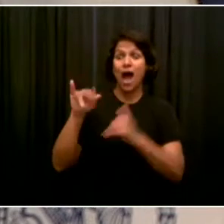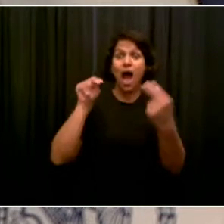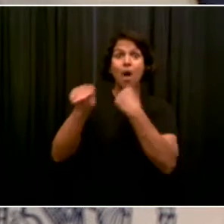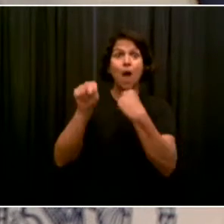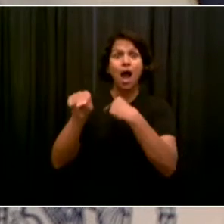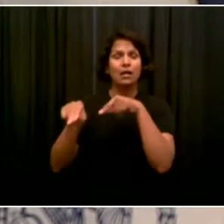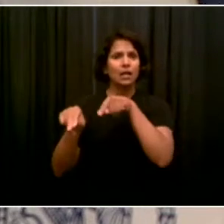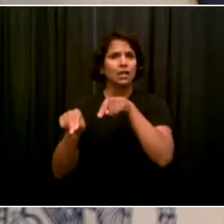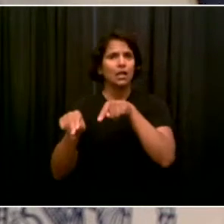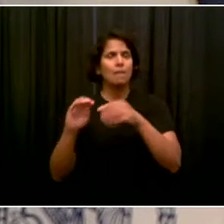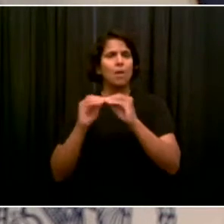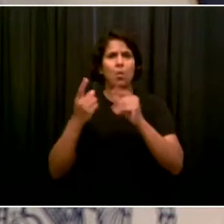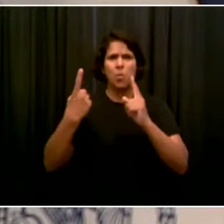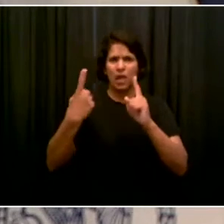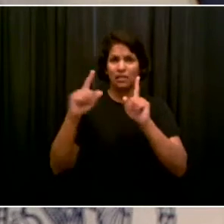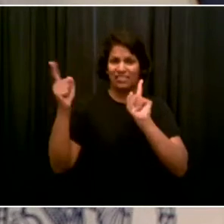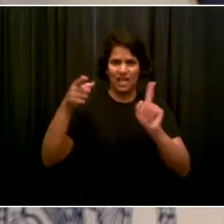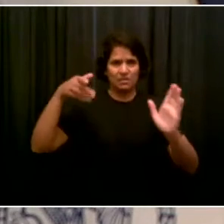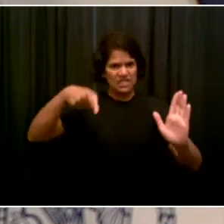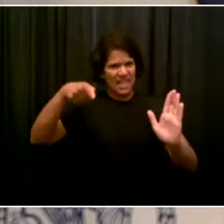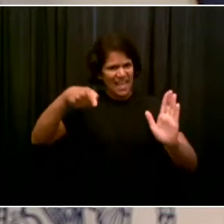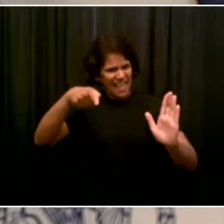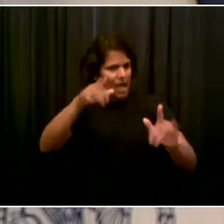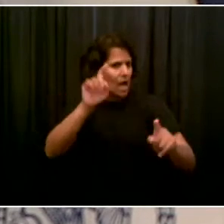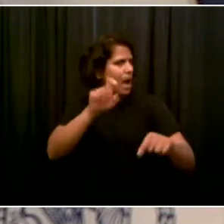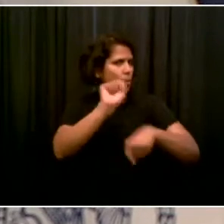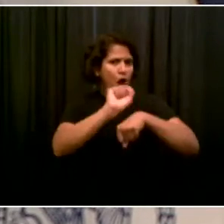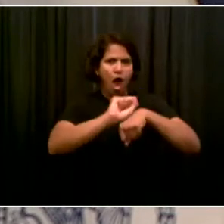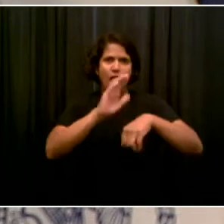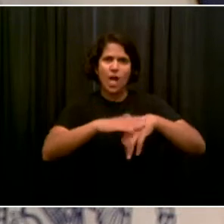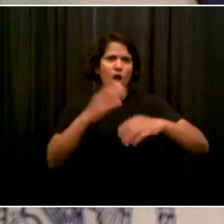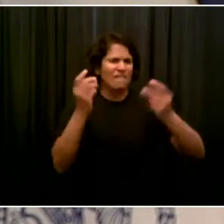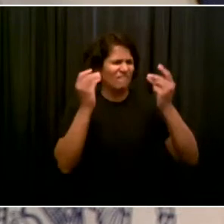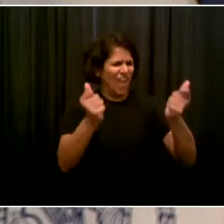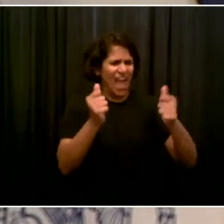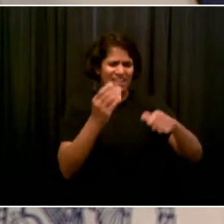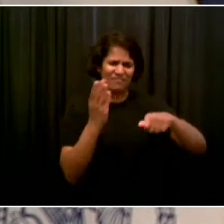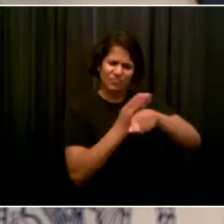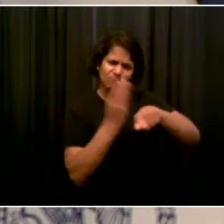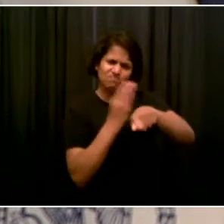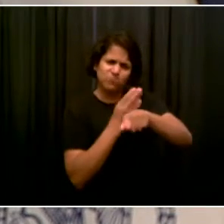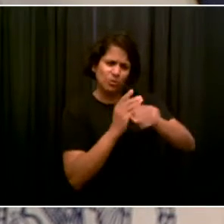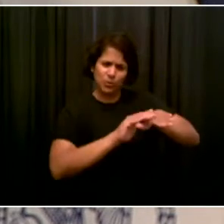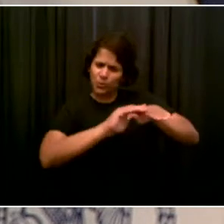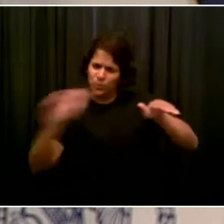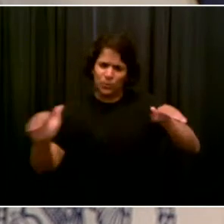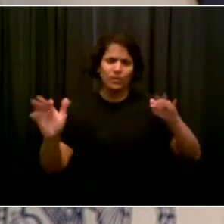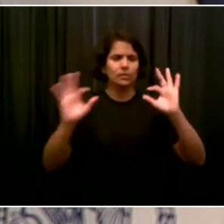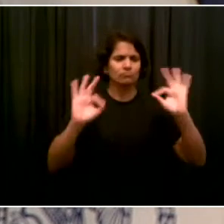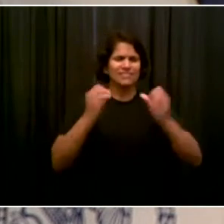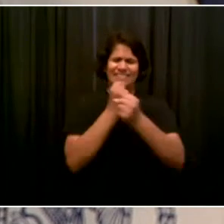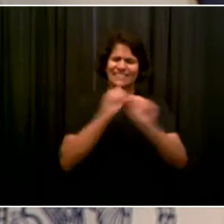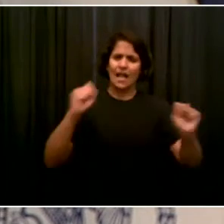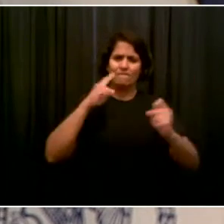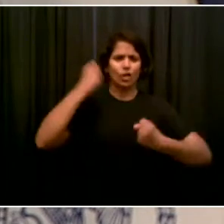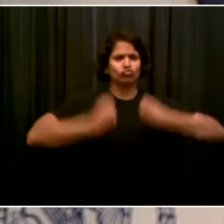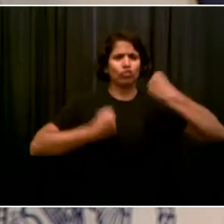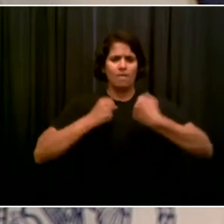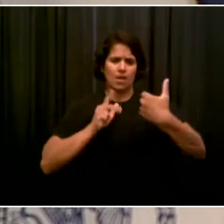us to protect that crucial section of the BQE as it is right now. And then a big